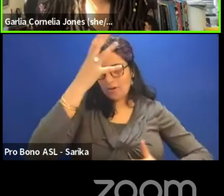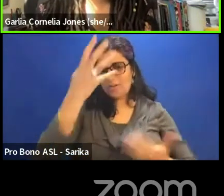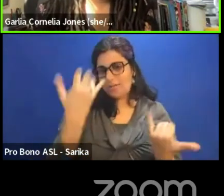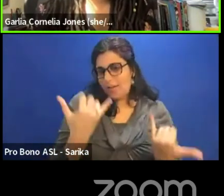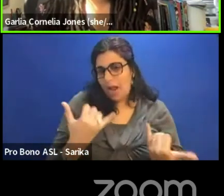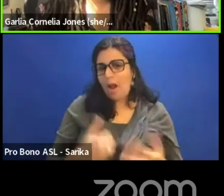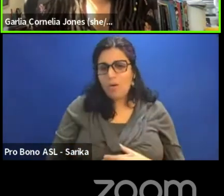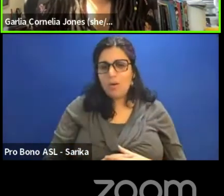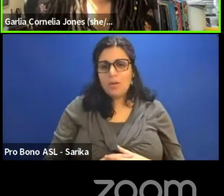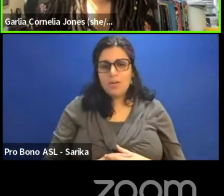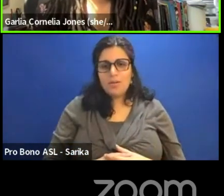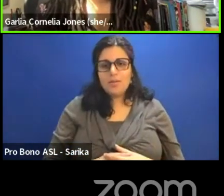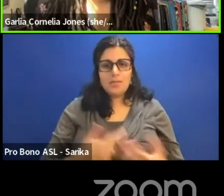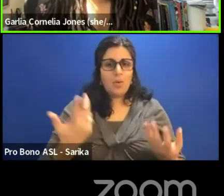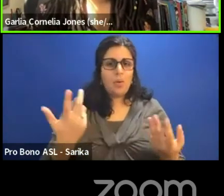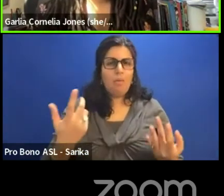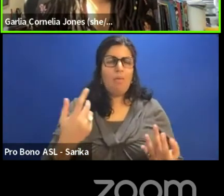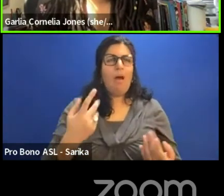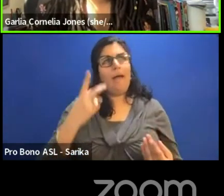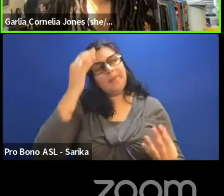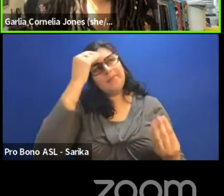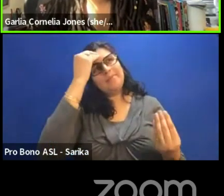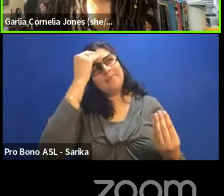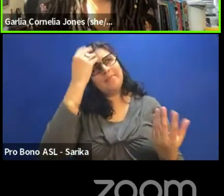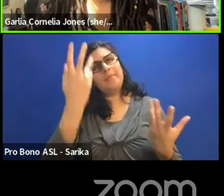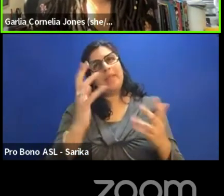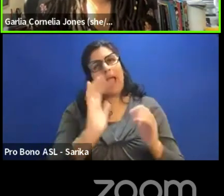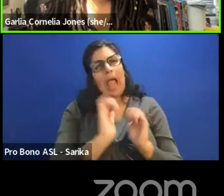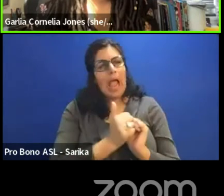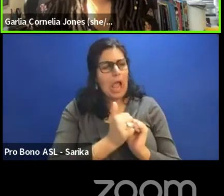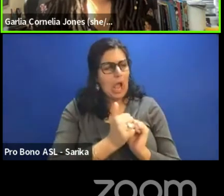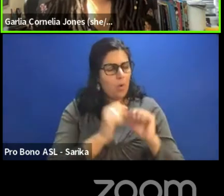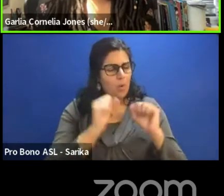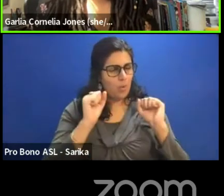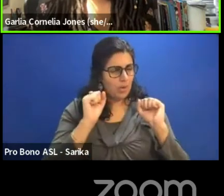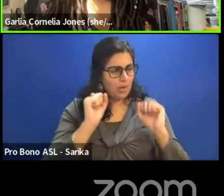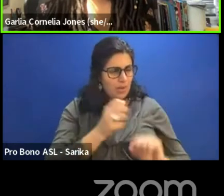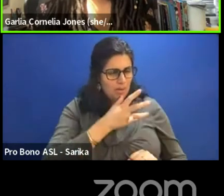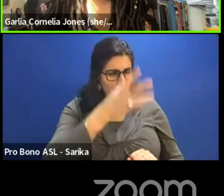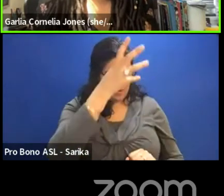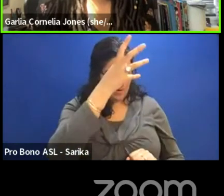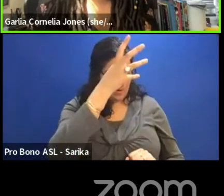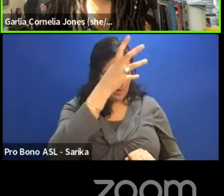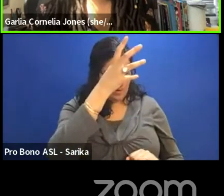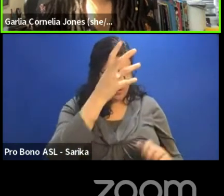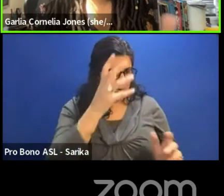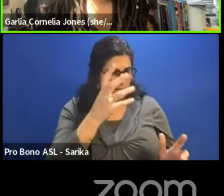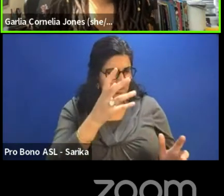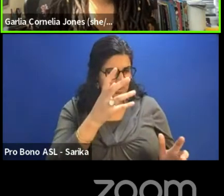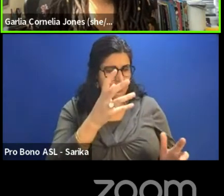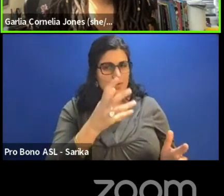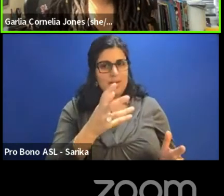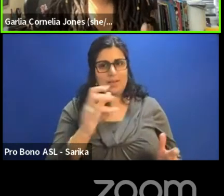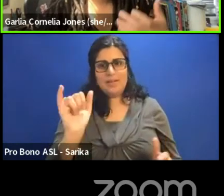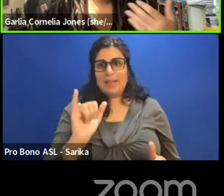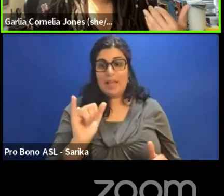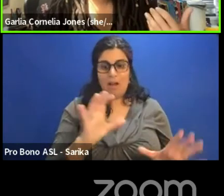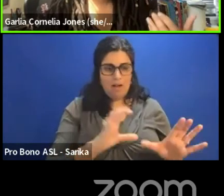that time. And just, I was really thinking about how can parents have, you know, just like a